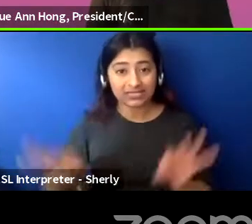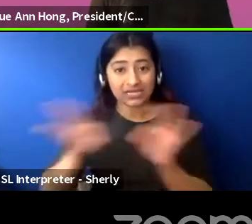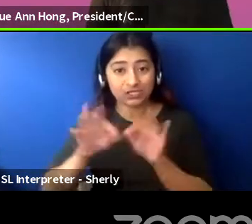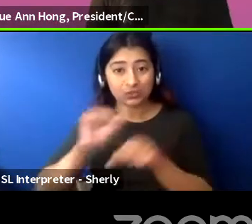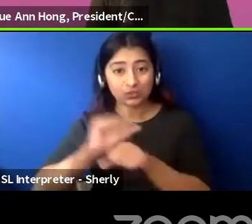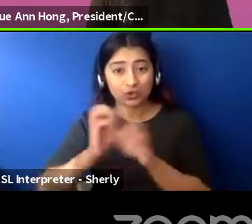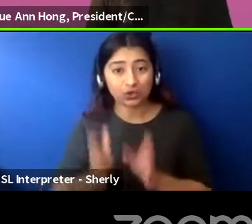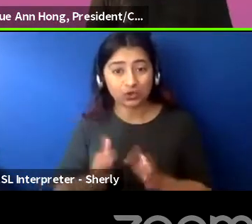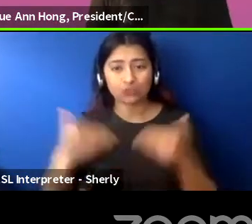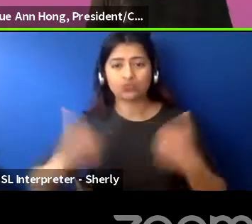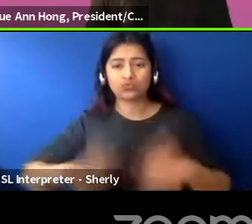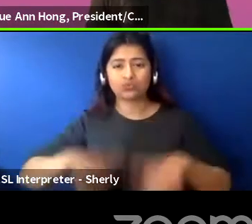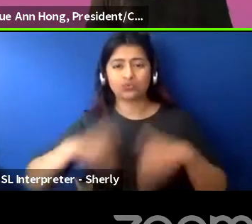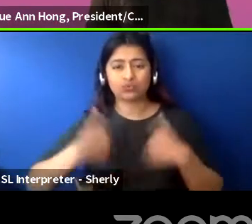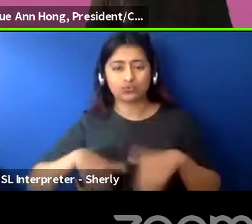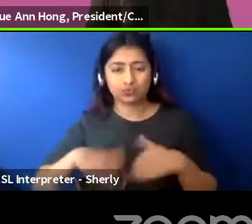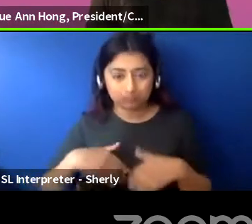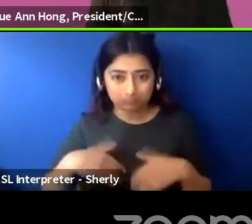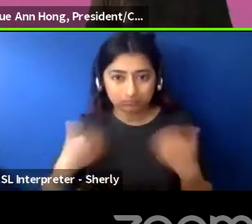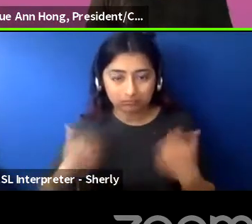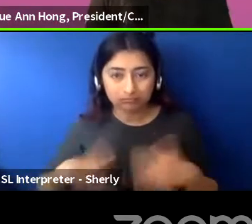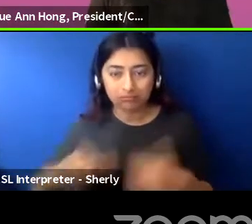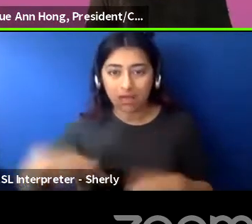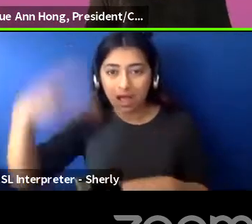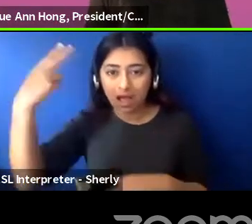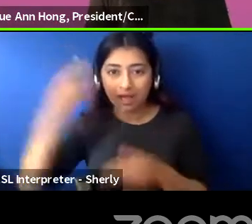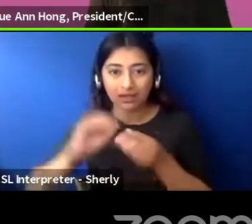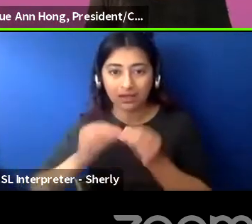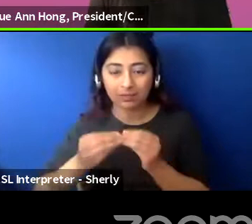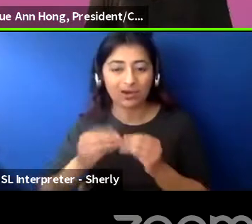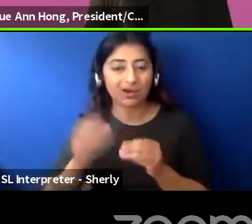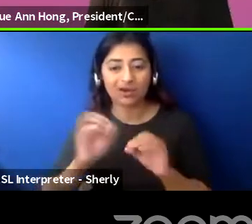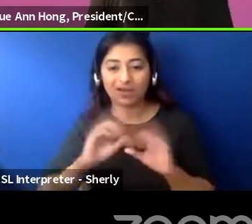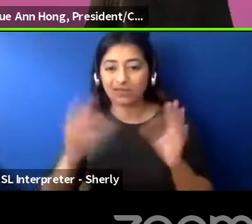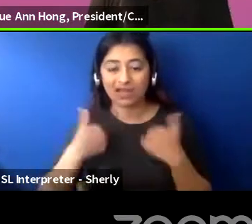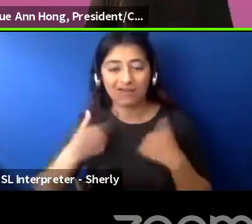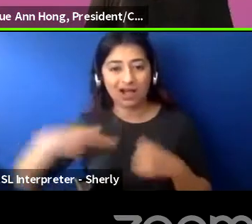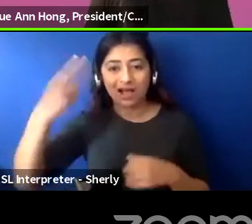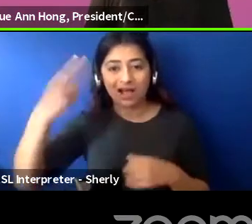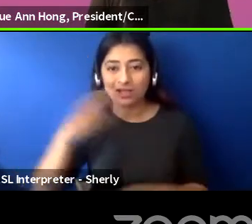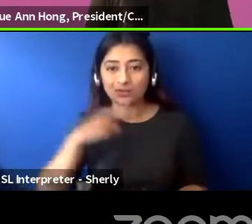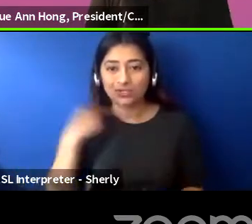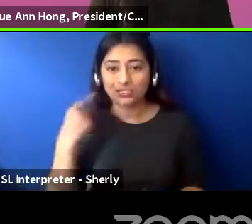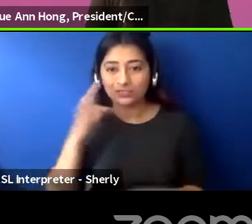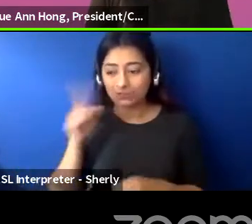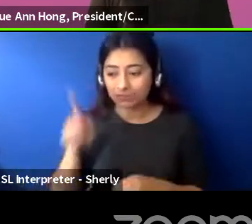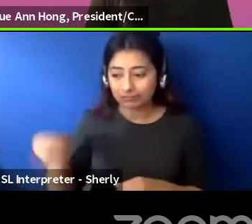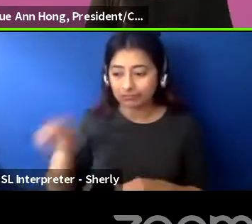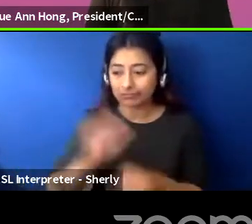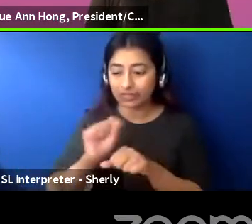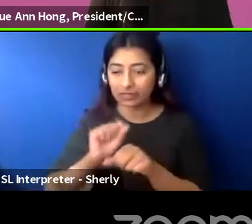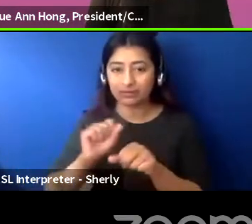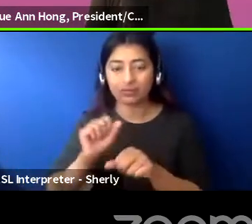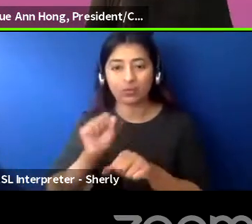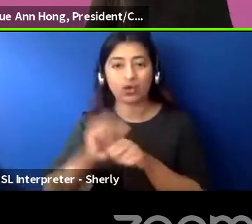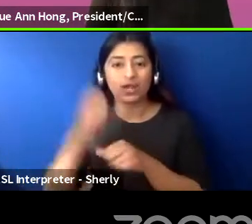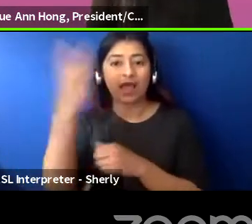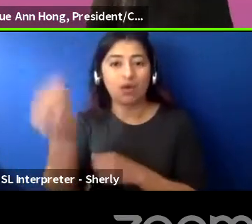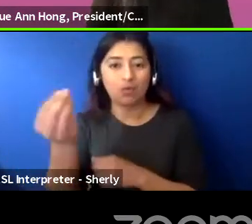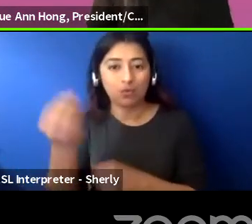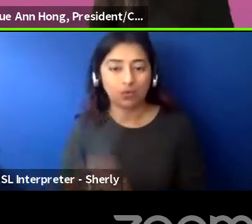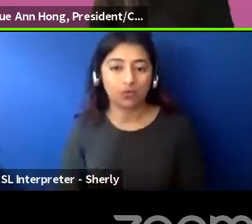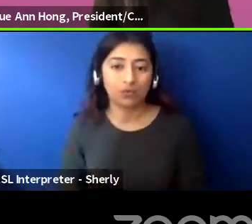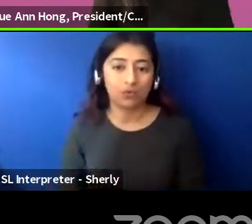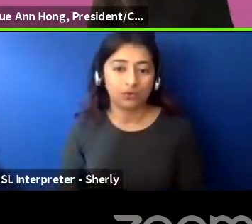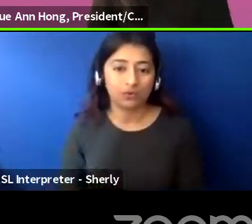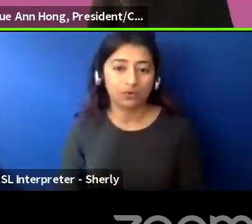is unbelievable. And that obviously puts a lot of risk on those individuals who are working on the front lines, and